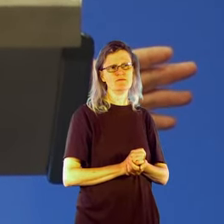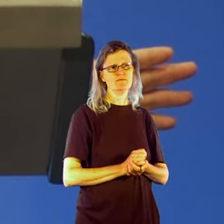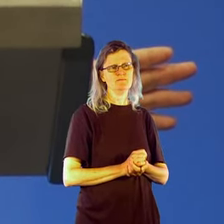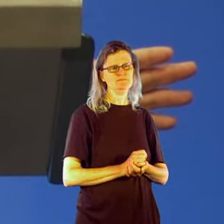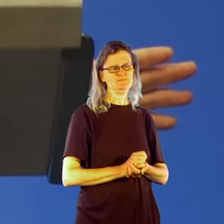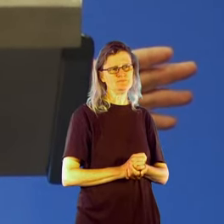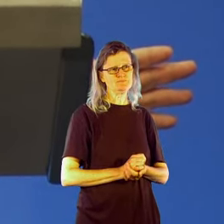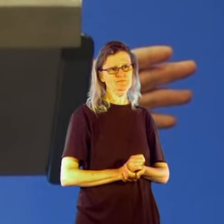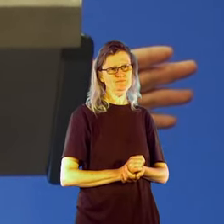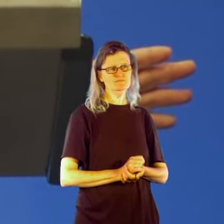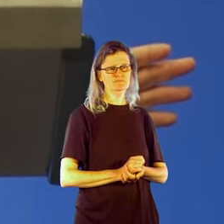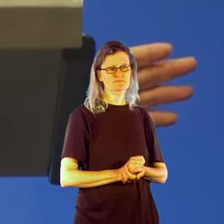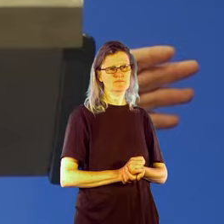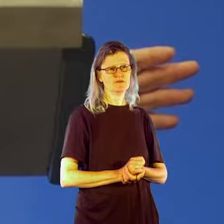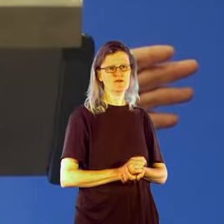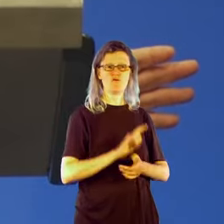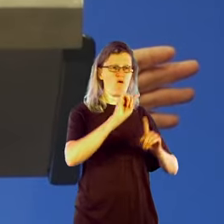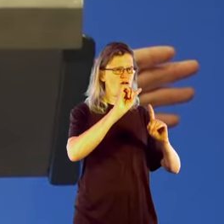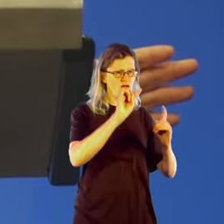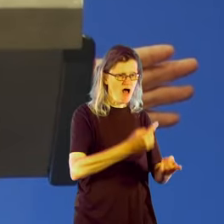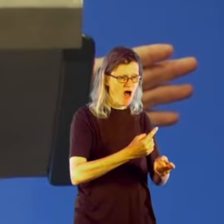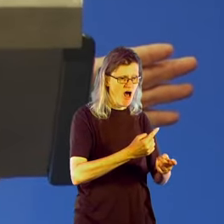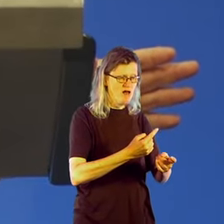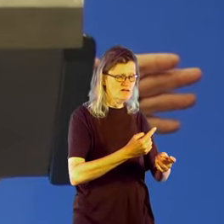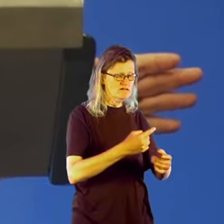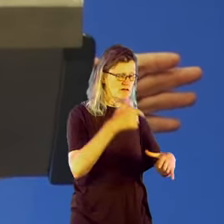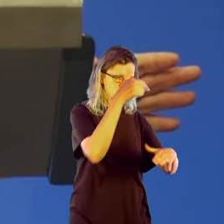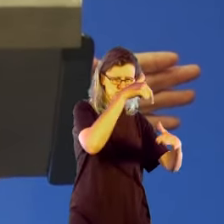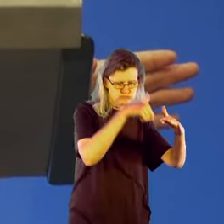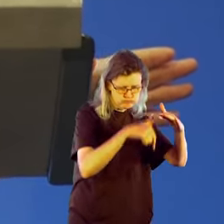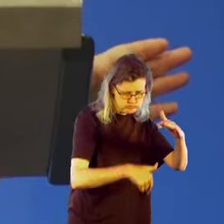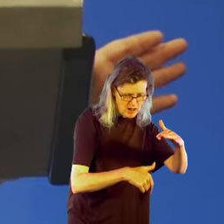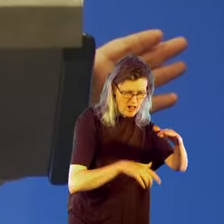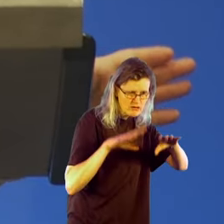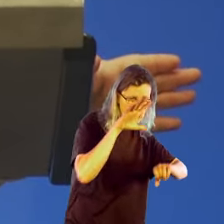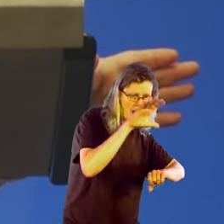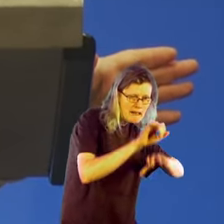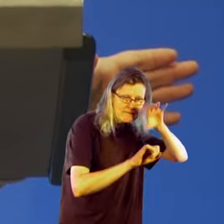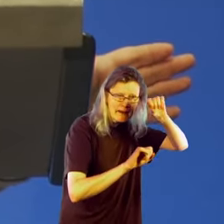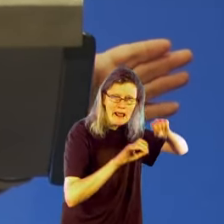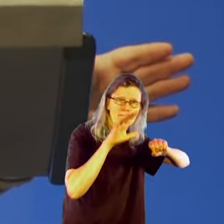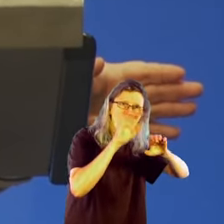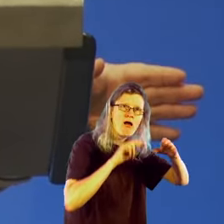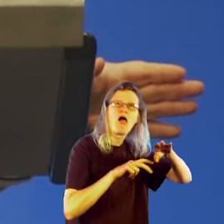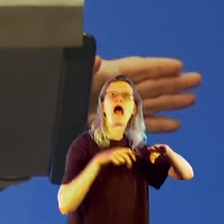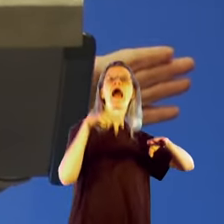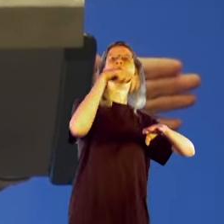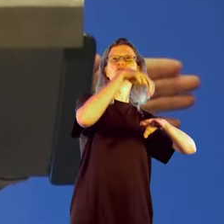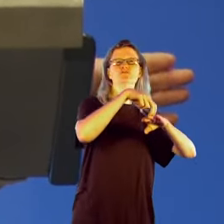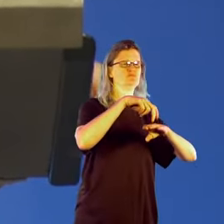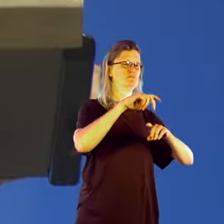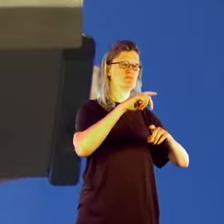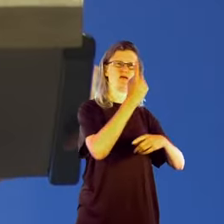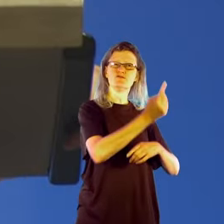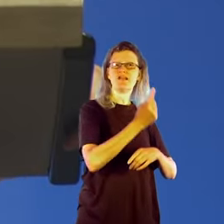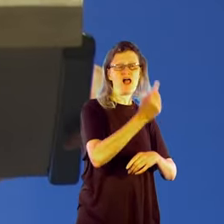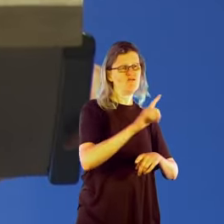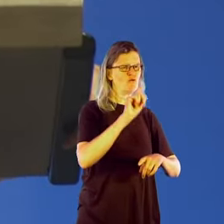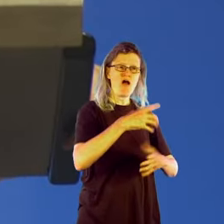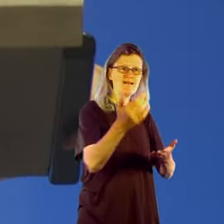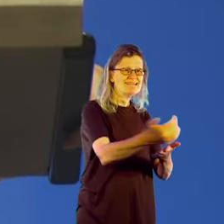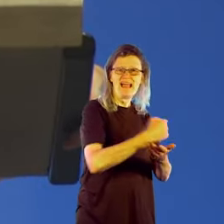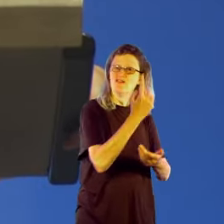leave. You cannot climb out of the grave while you are digging yourself deeper into it.